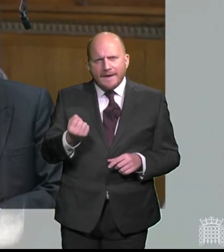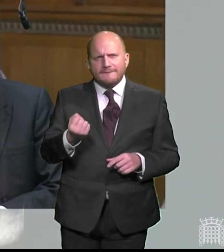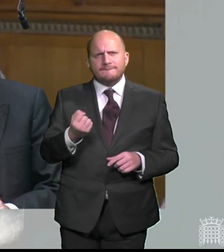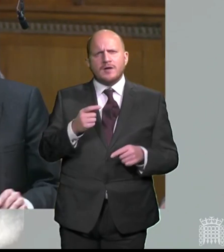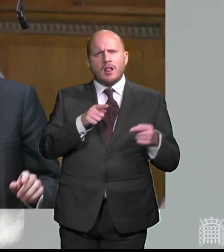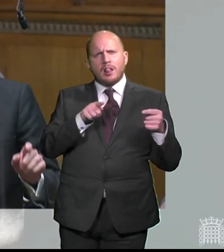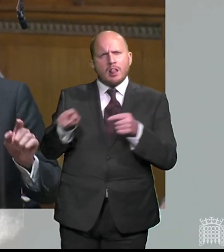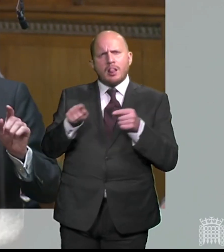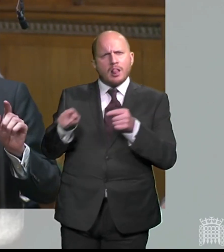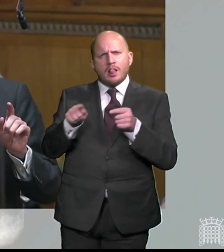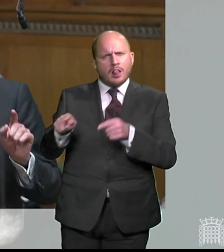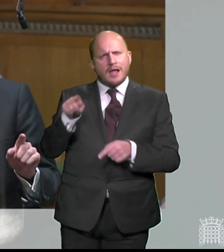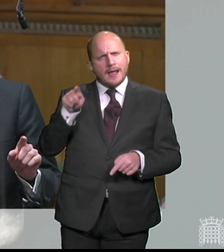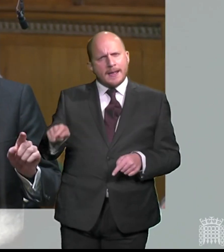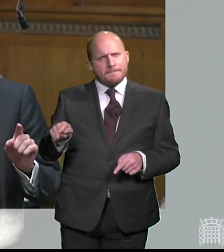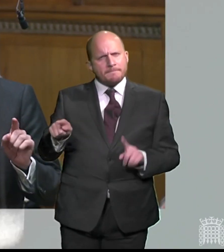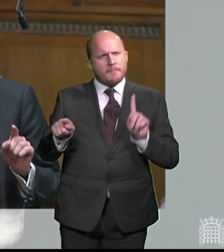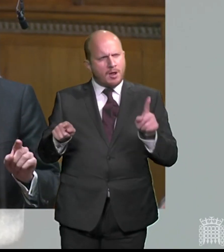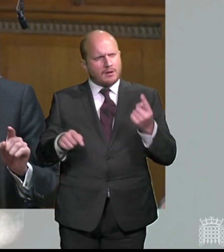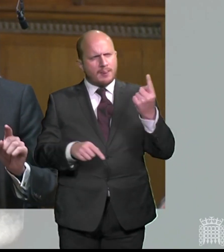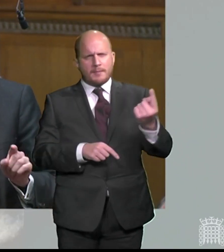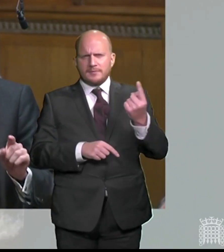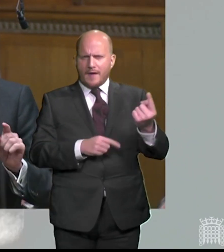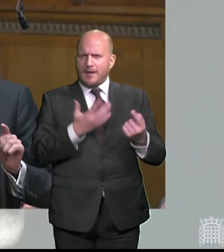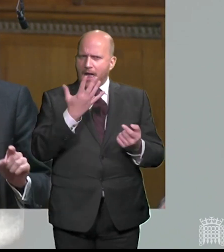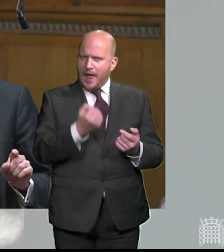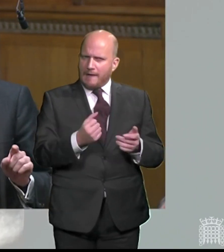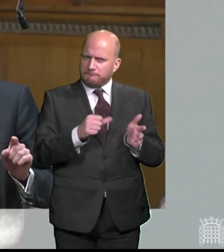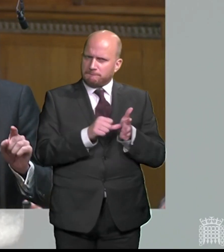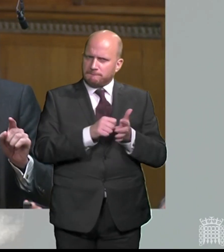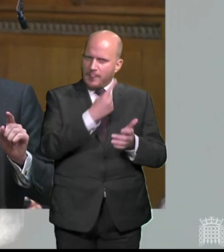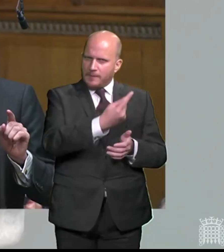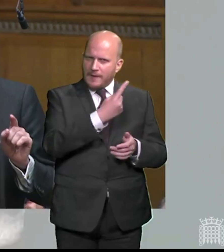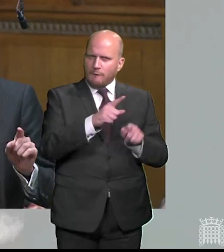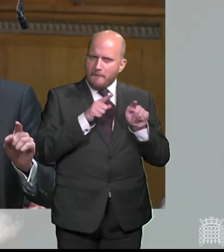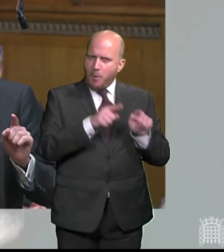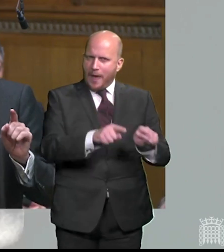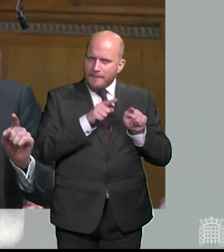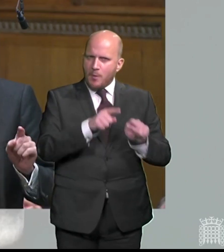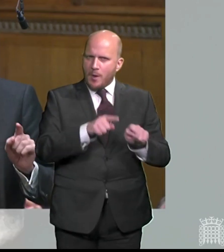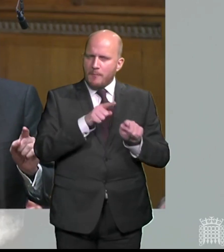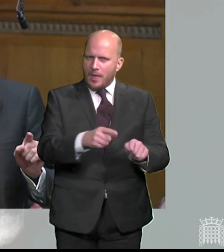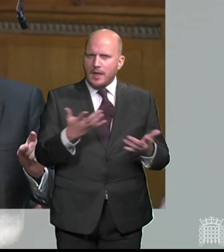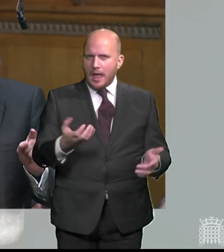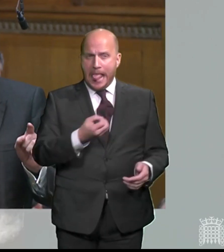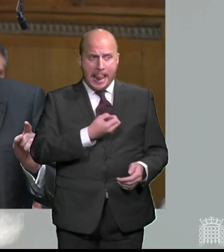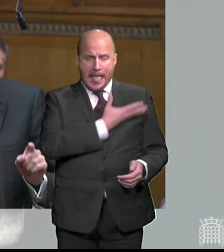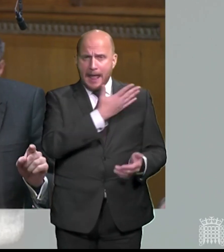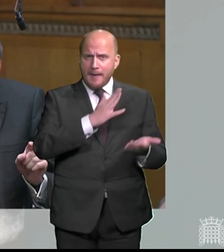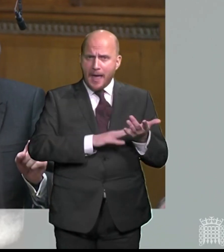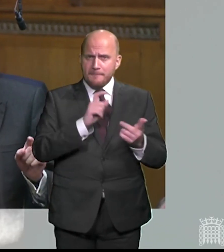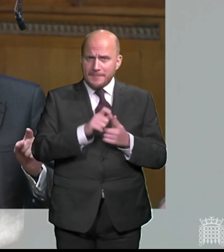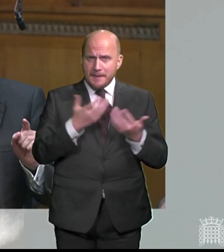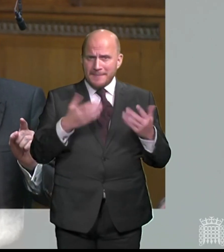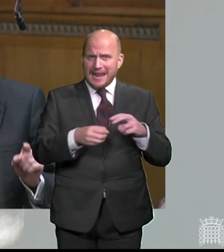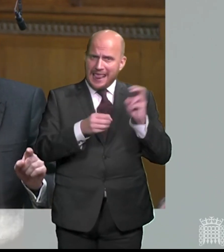independent inquiry into them. I'm confident I behaved professionally throughout, but of course I will engage thoroughly and look forward, Mr Speaker, may